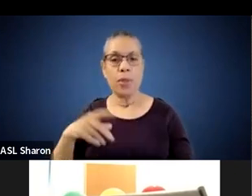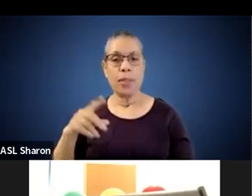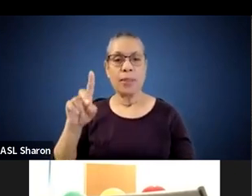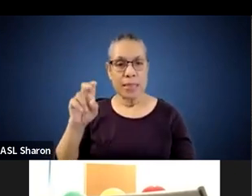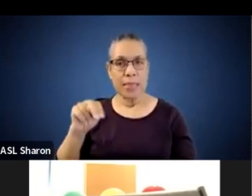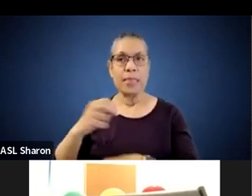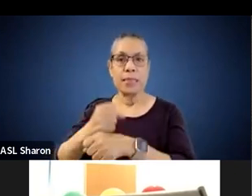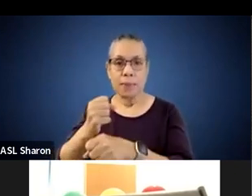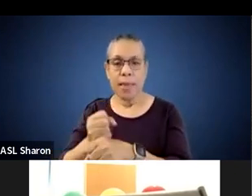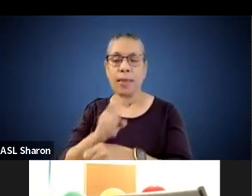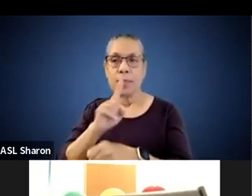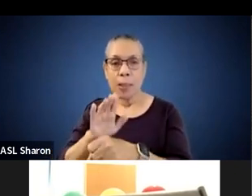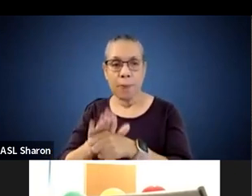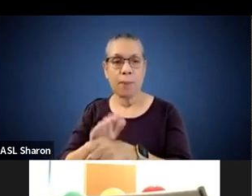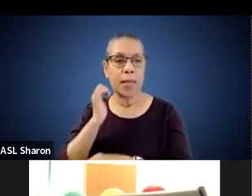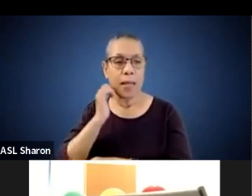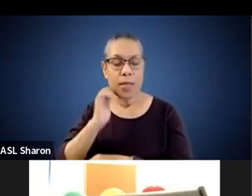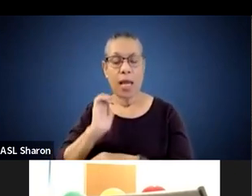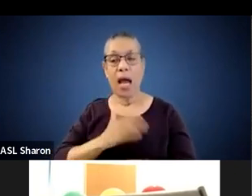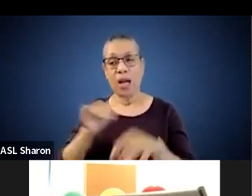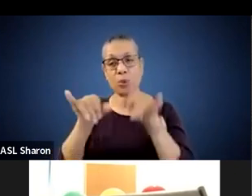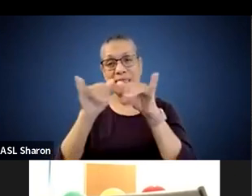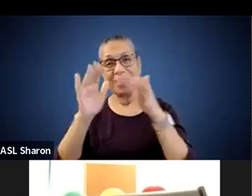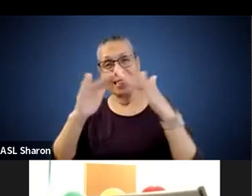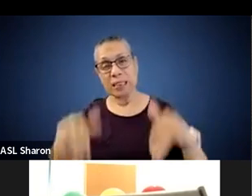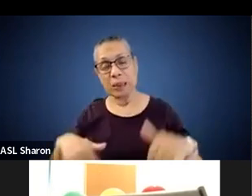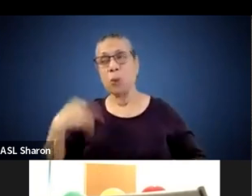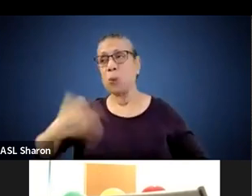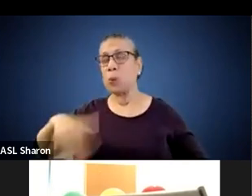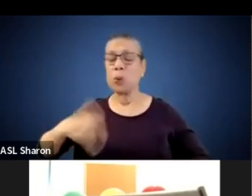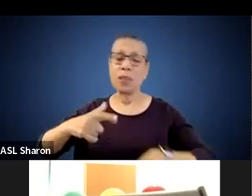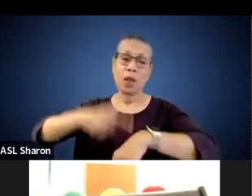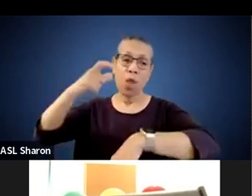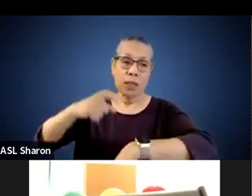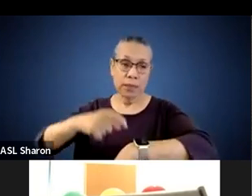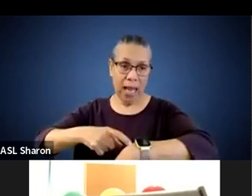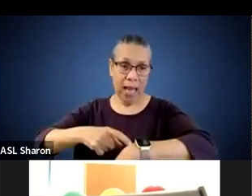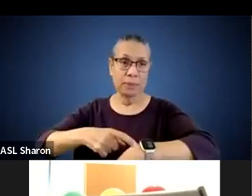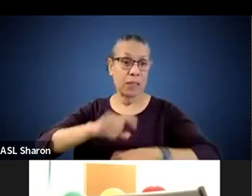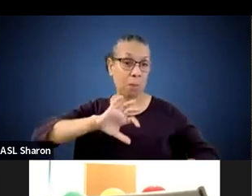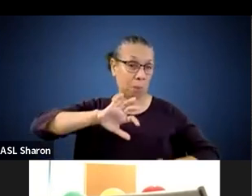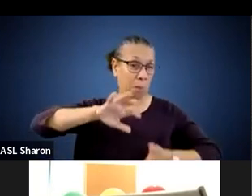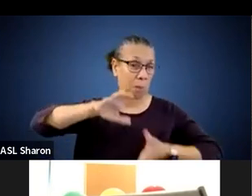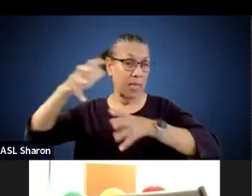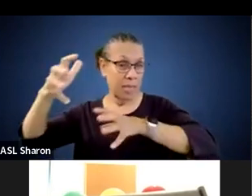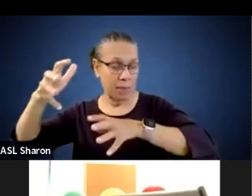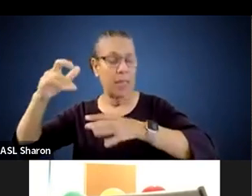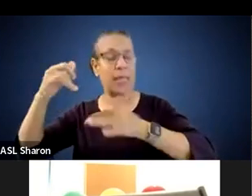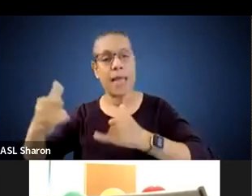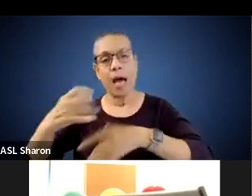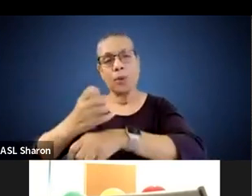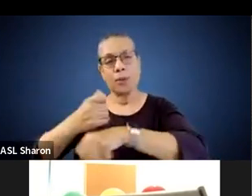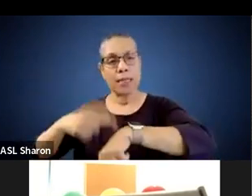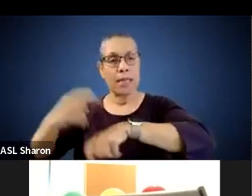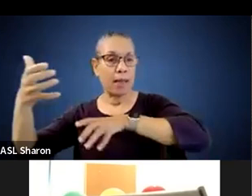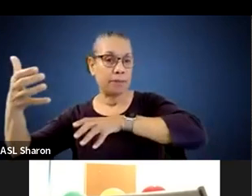day um it's taken our system a long time to have it be the way it is and it's going to take some time in order